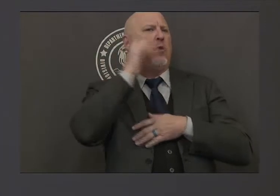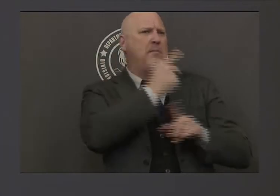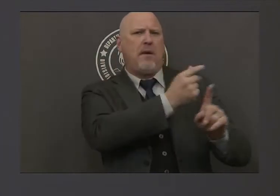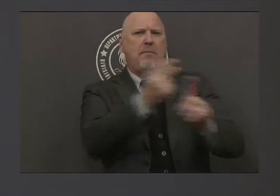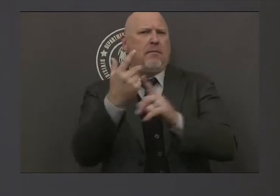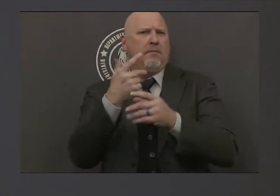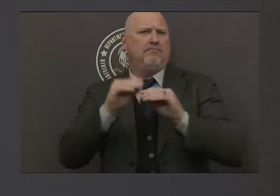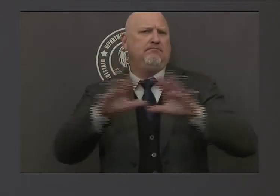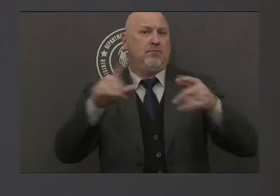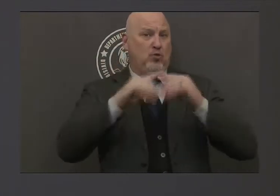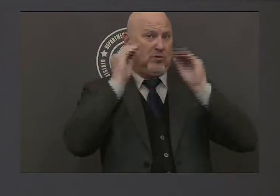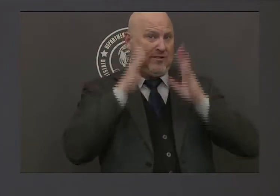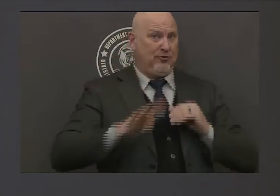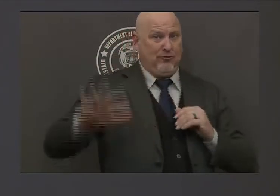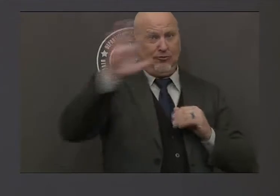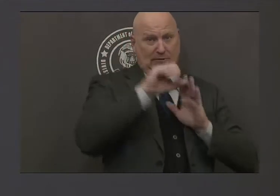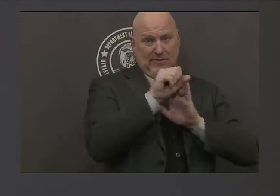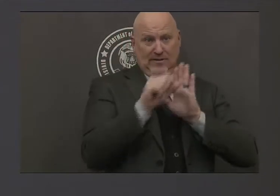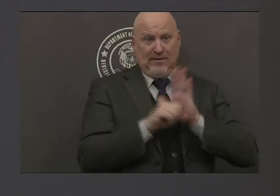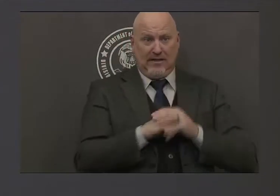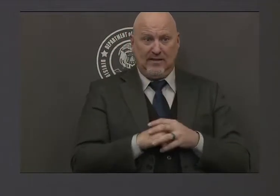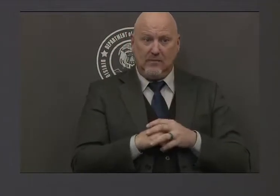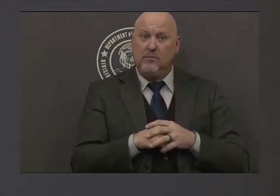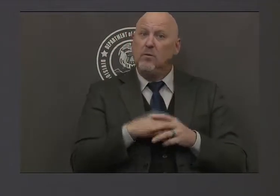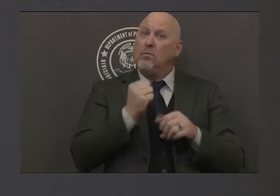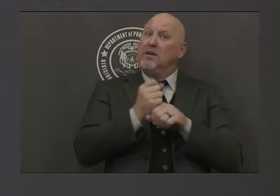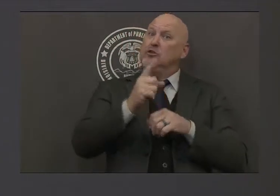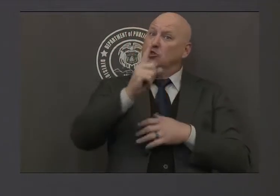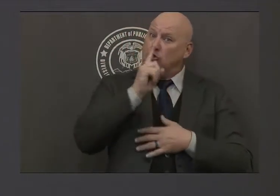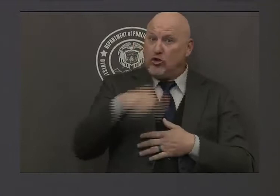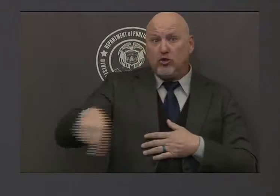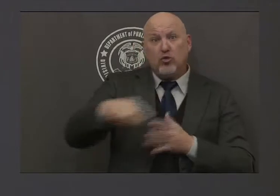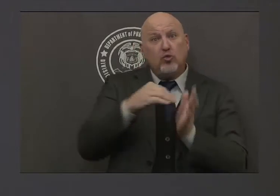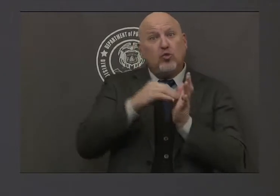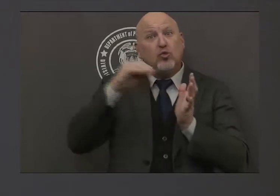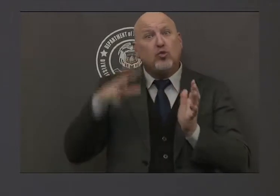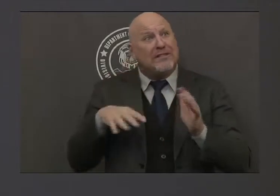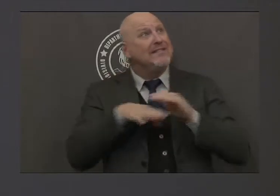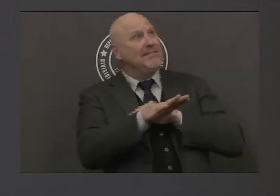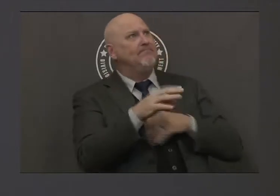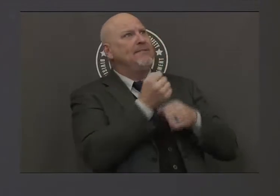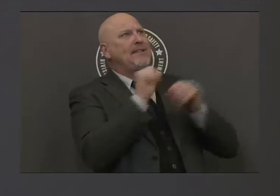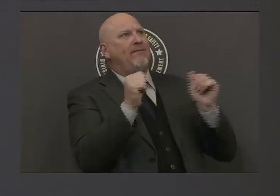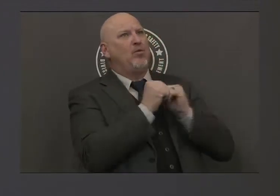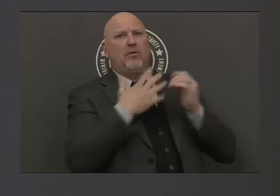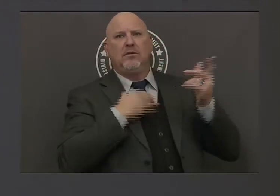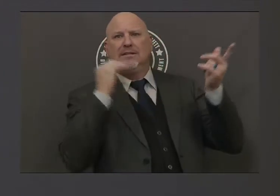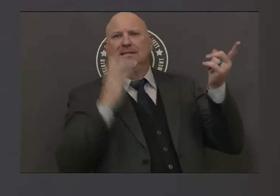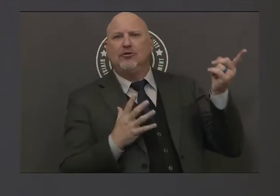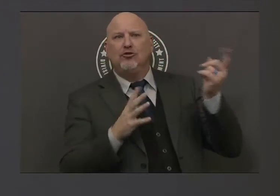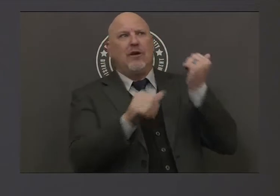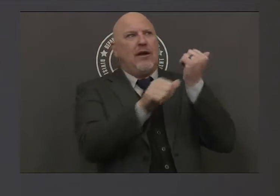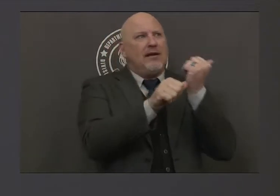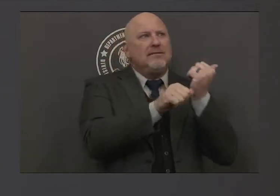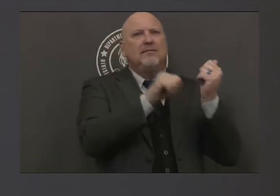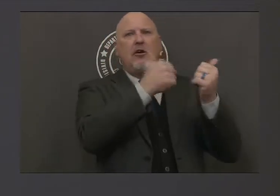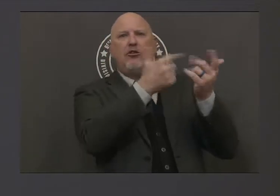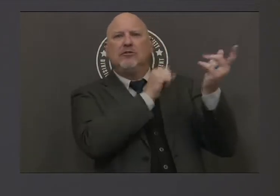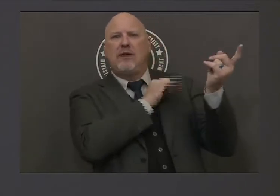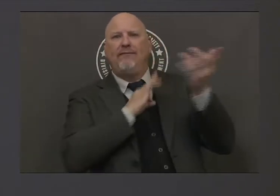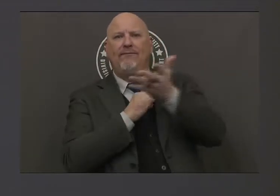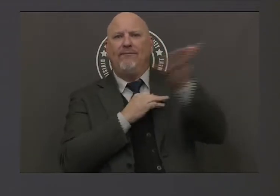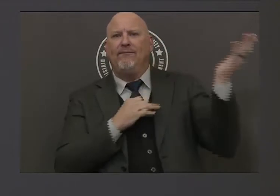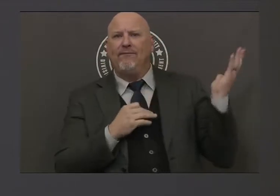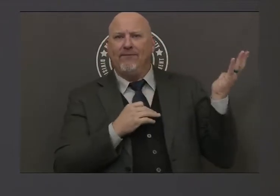students are going to school to learn. We need students to learn, but we need teachers to be able to teach. And we're trying to make sure we have as safe an environment for